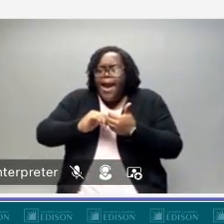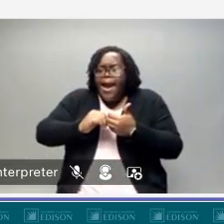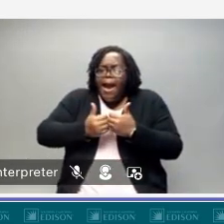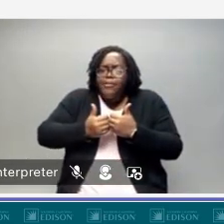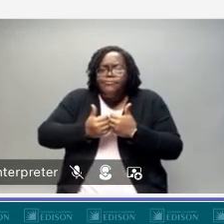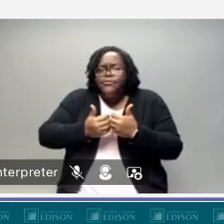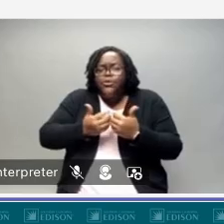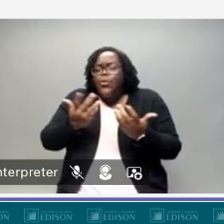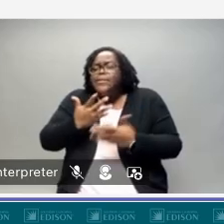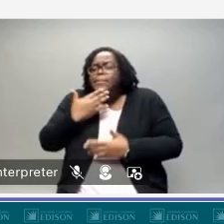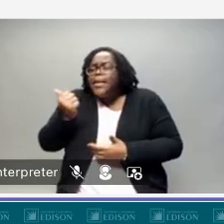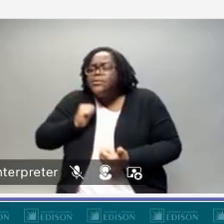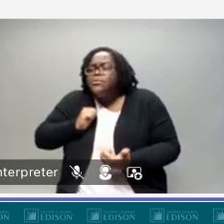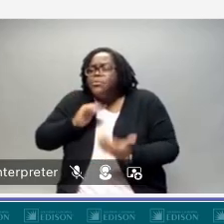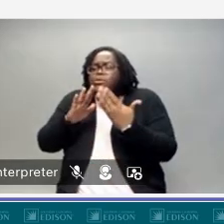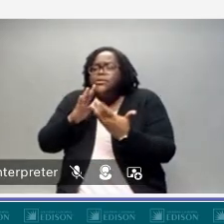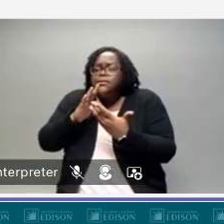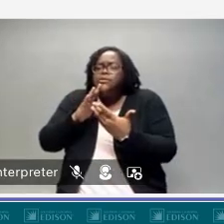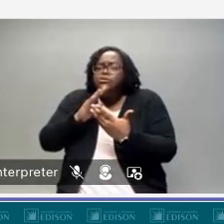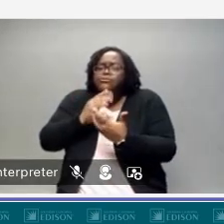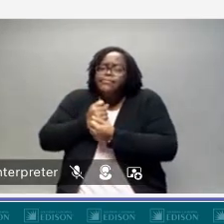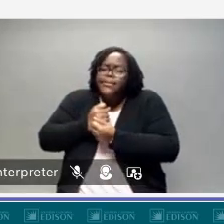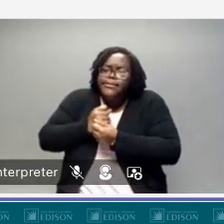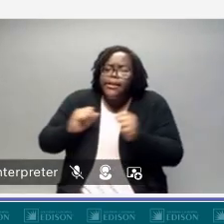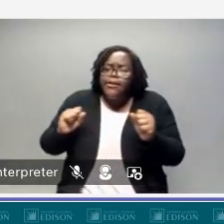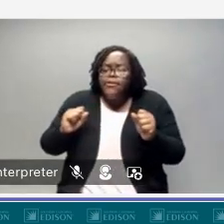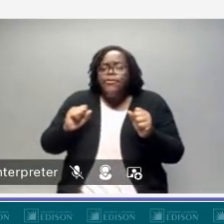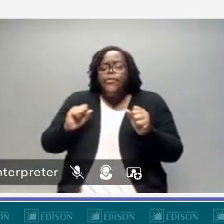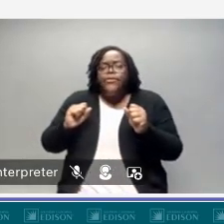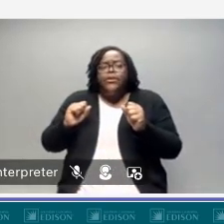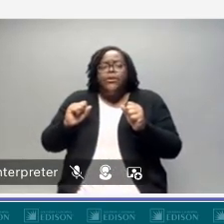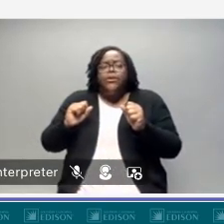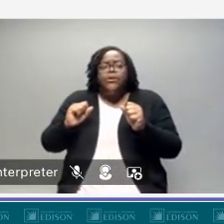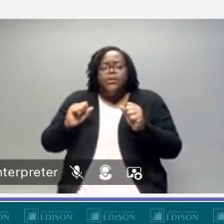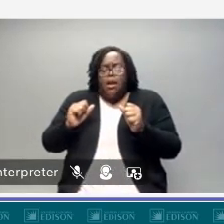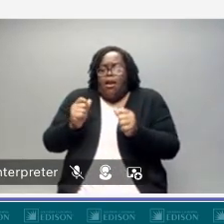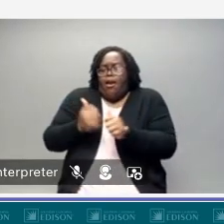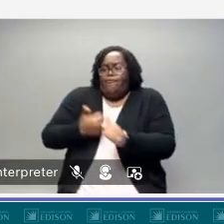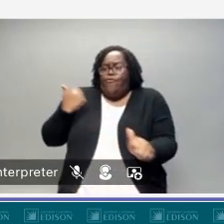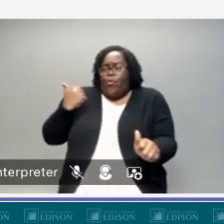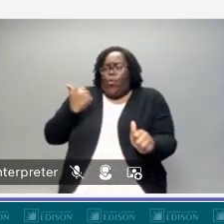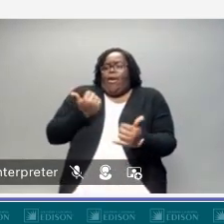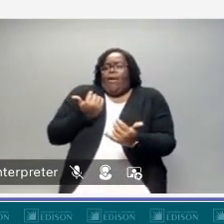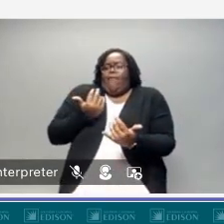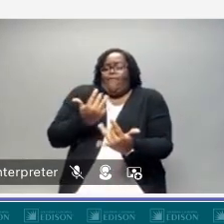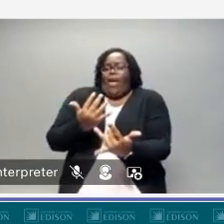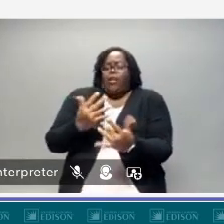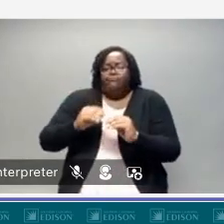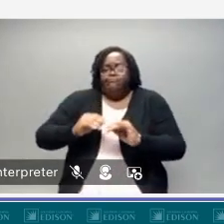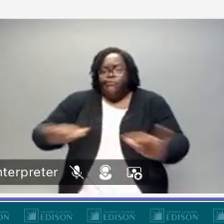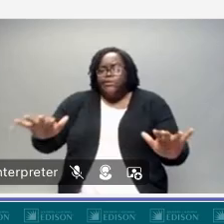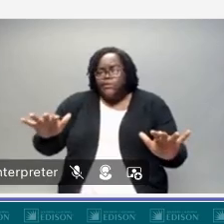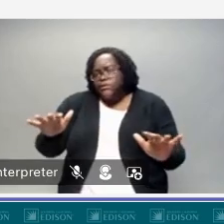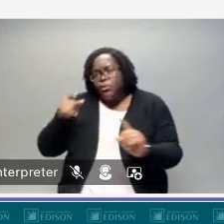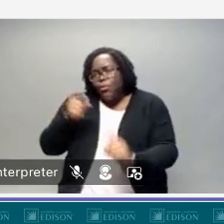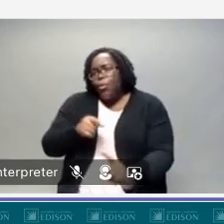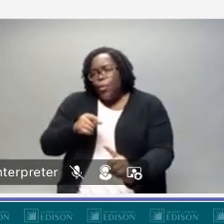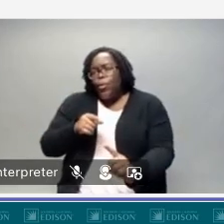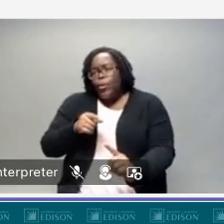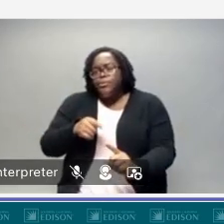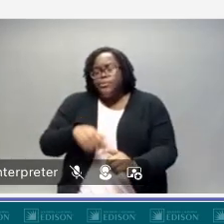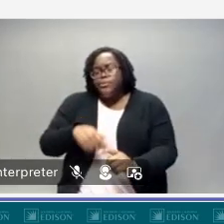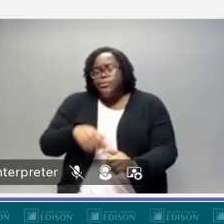to keep safe, how not to cause fires, quite frankly. So that's kind of where we